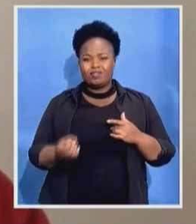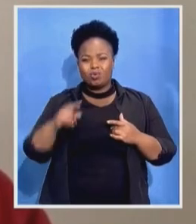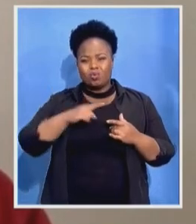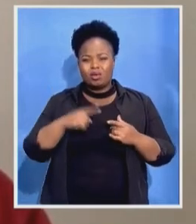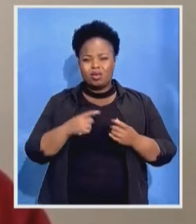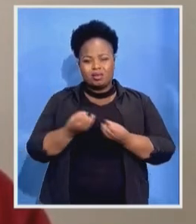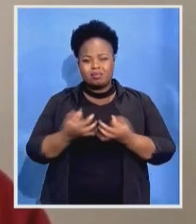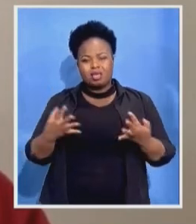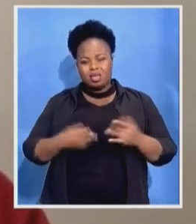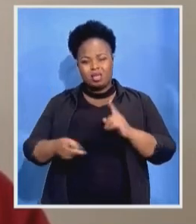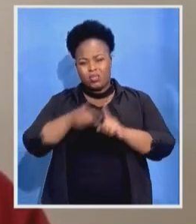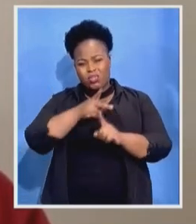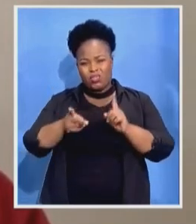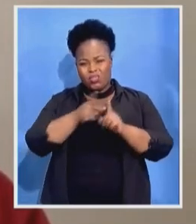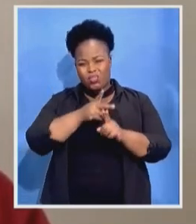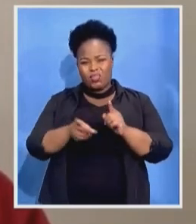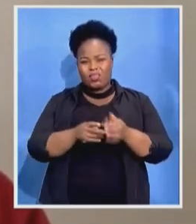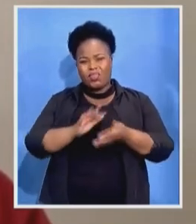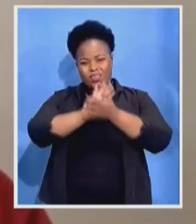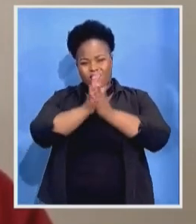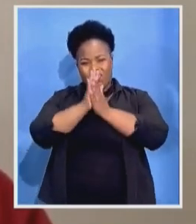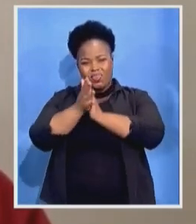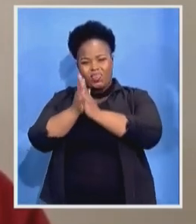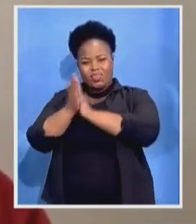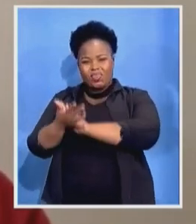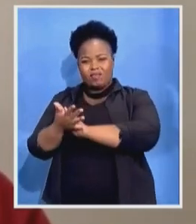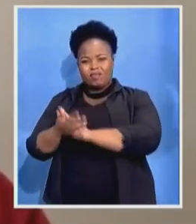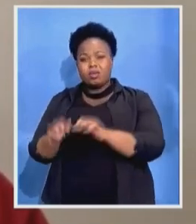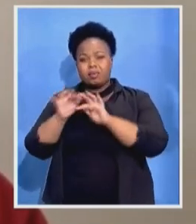destruction of public property and infrastructure.